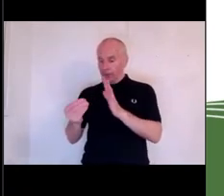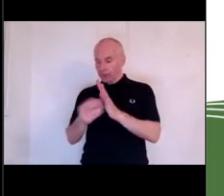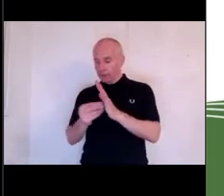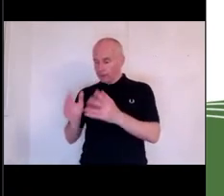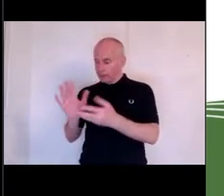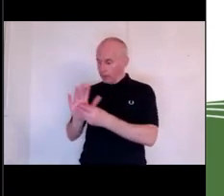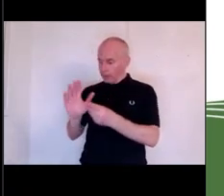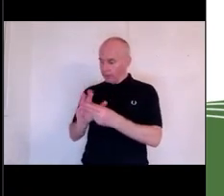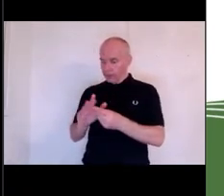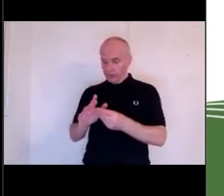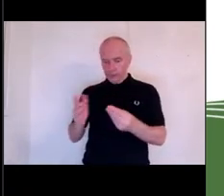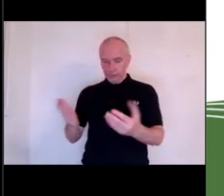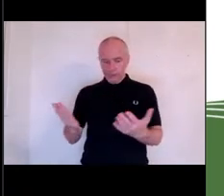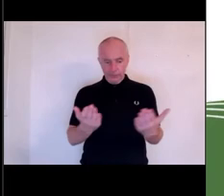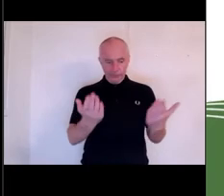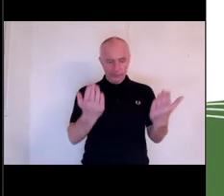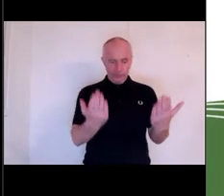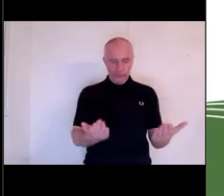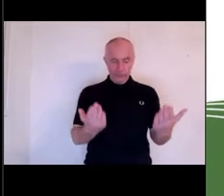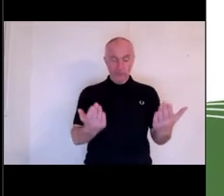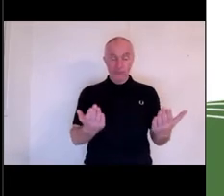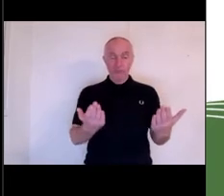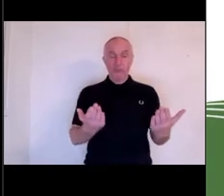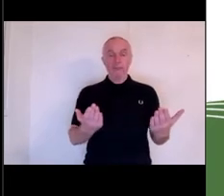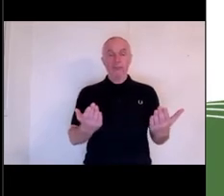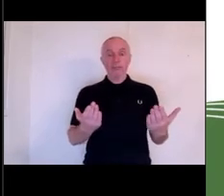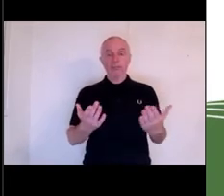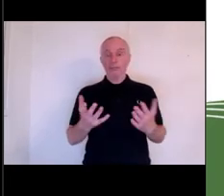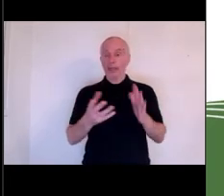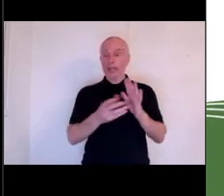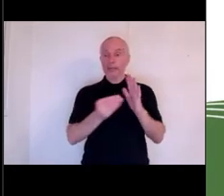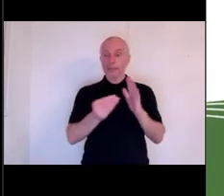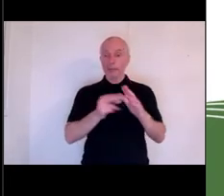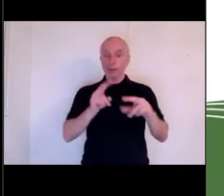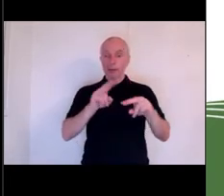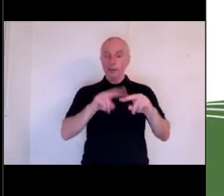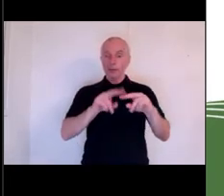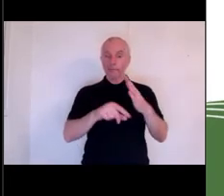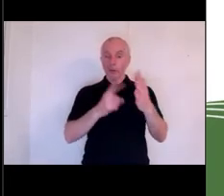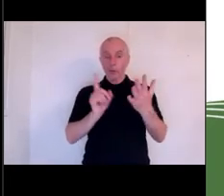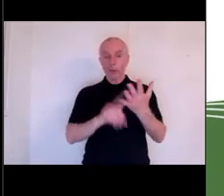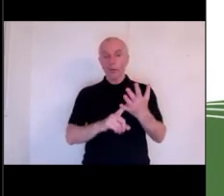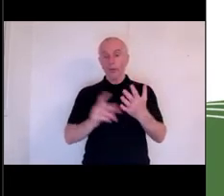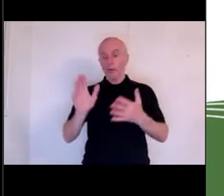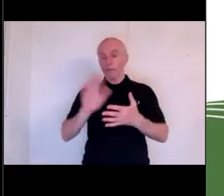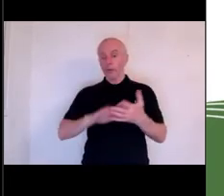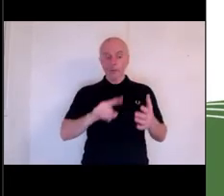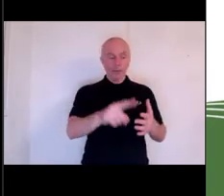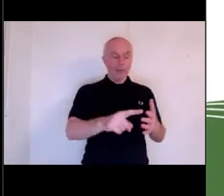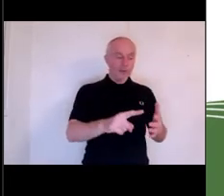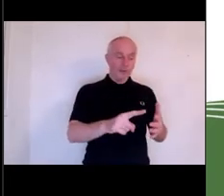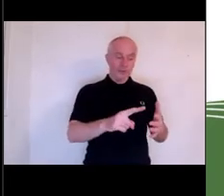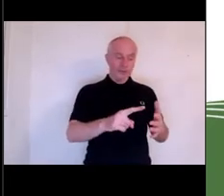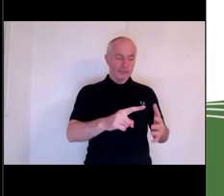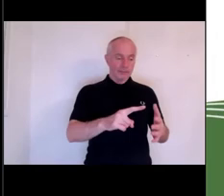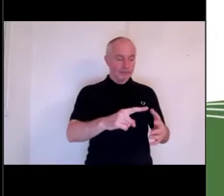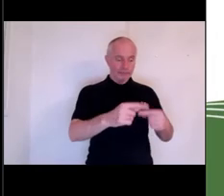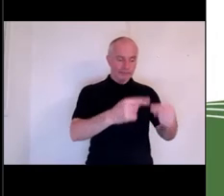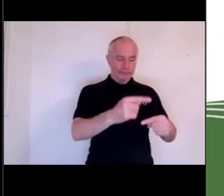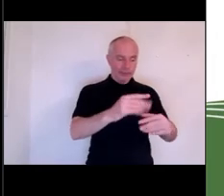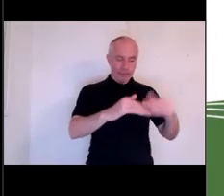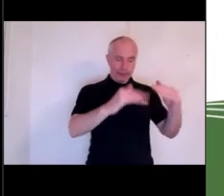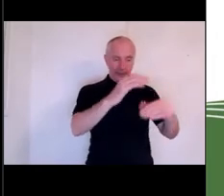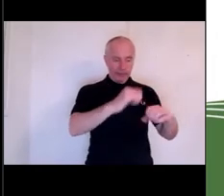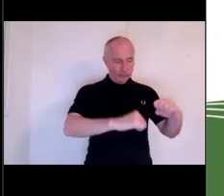we might take some fuel from a reactor and some used fuel from a reactor